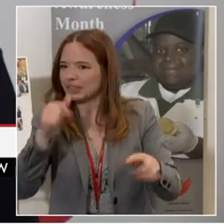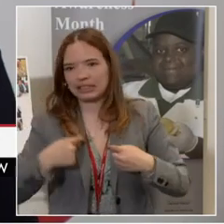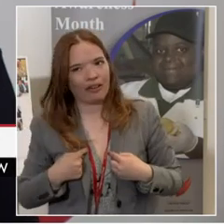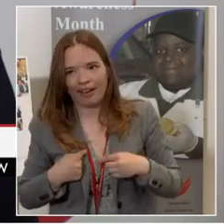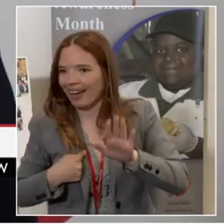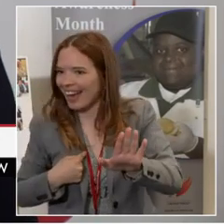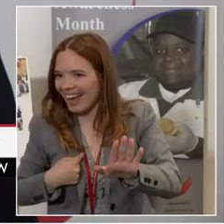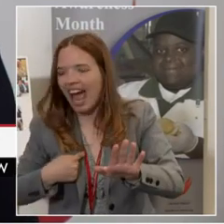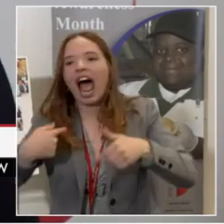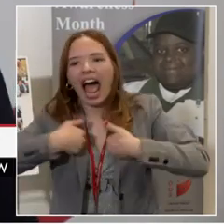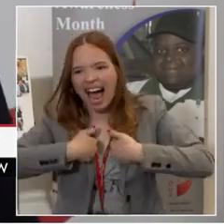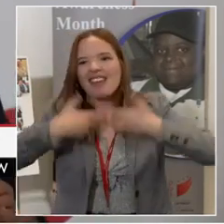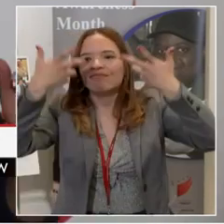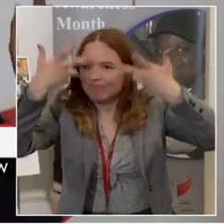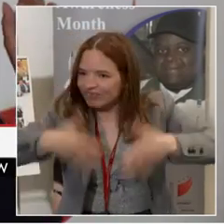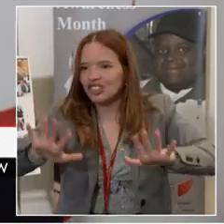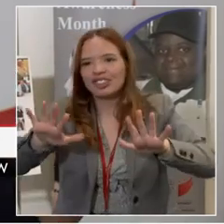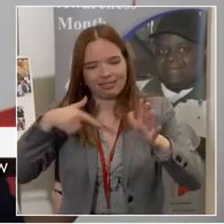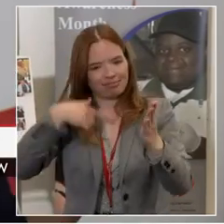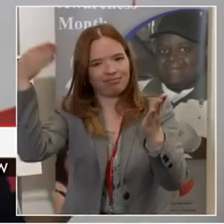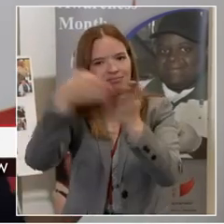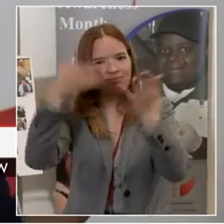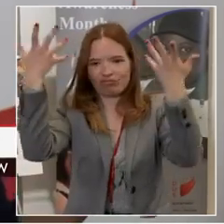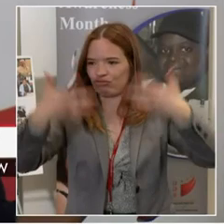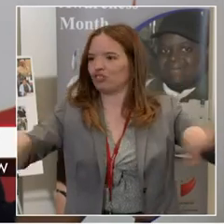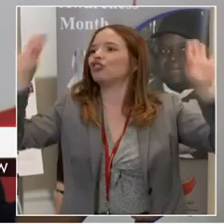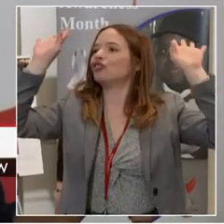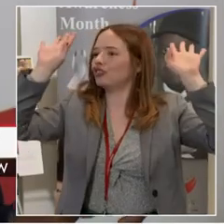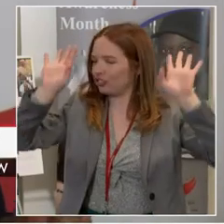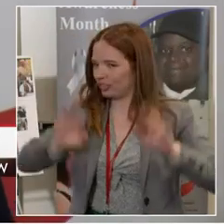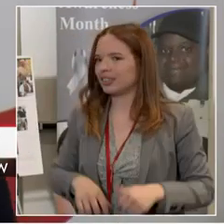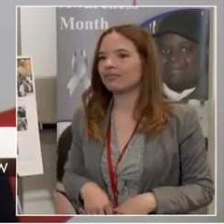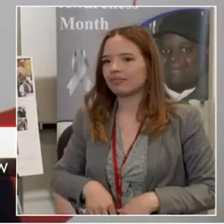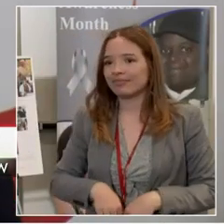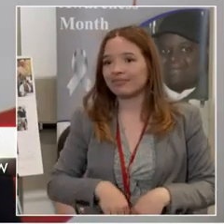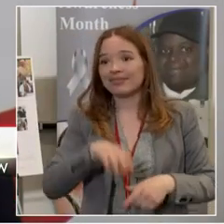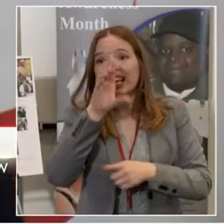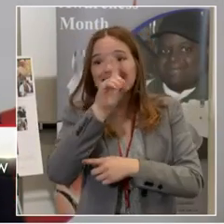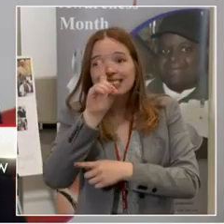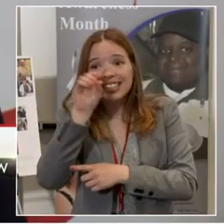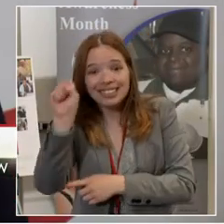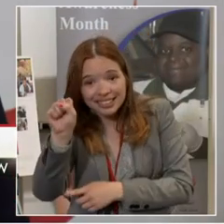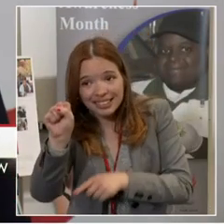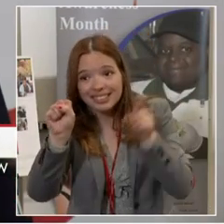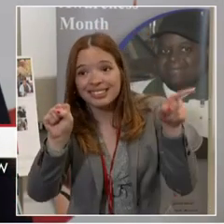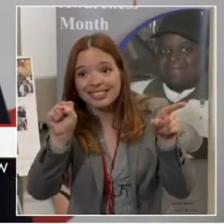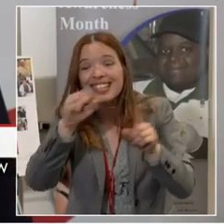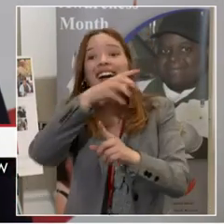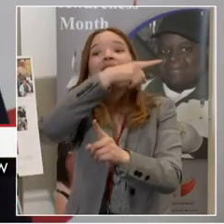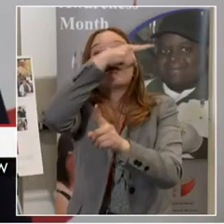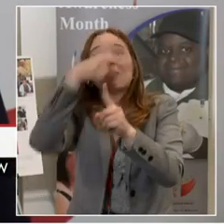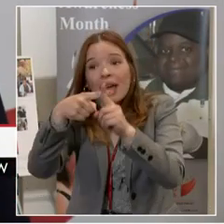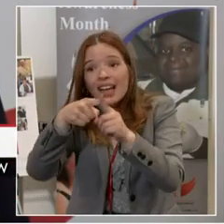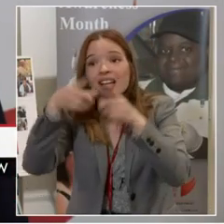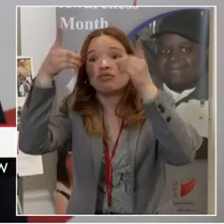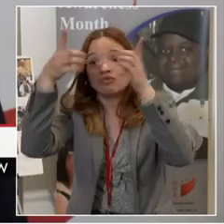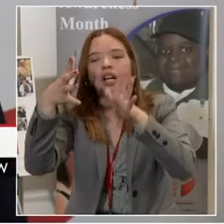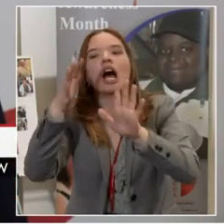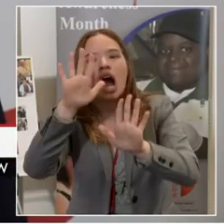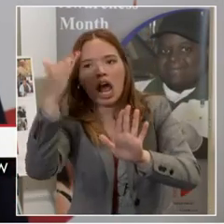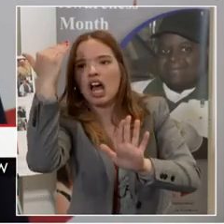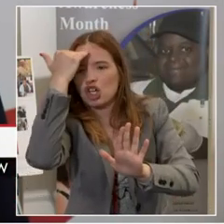me. And DDS, and the director knows this well.